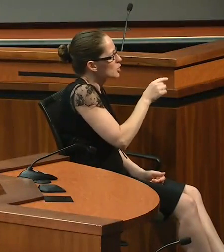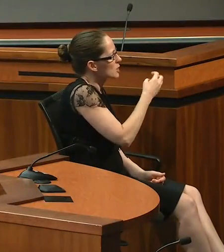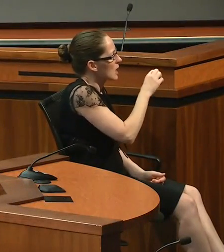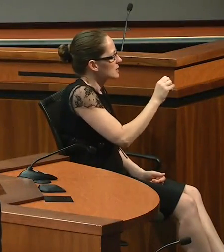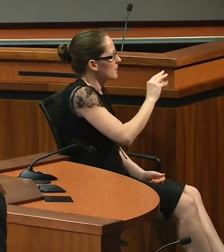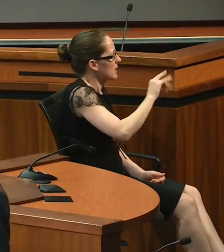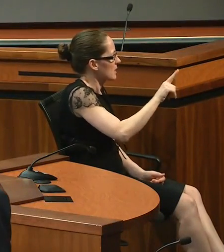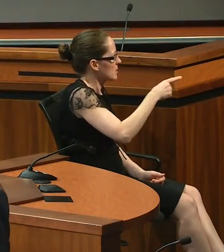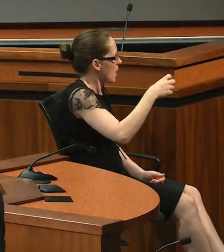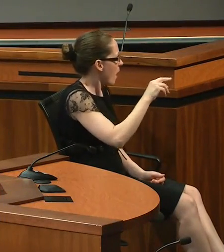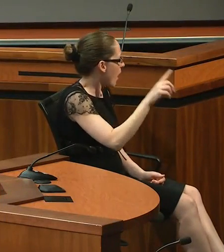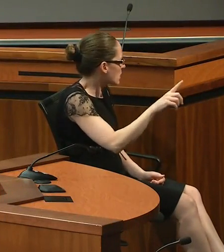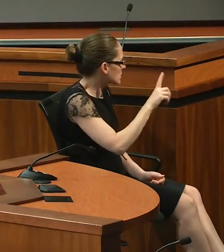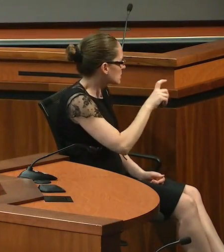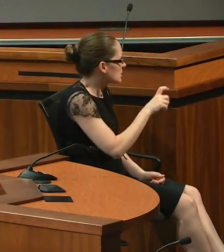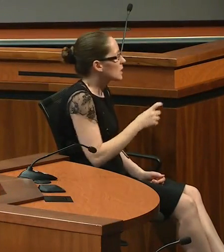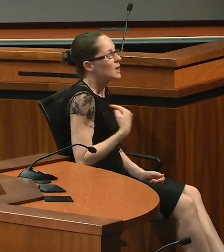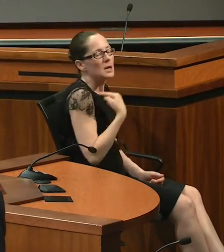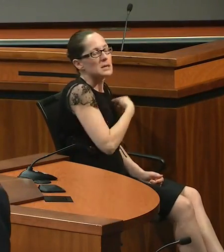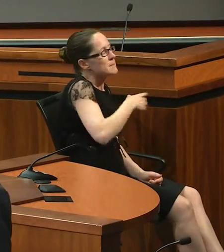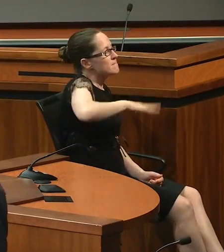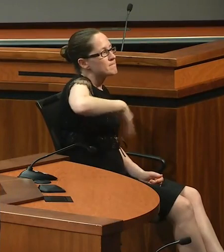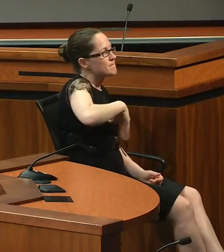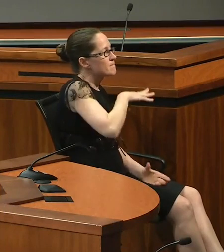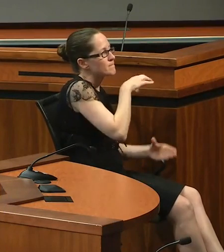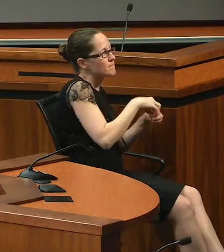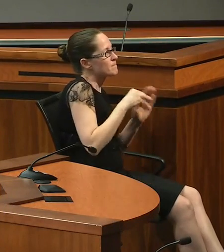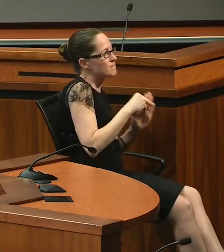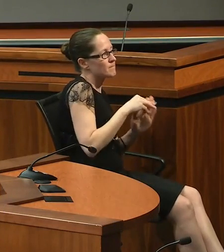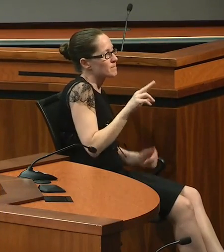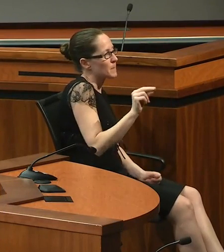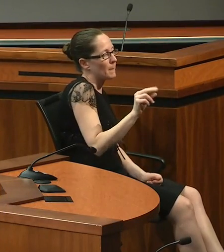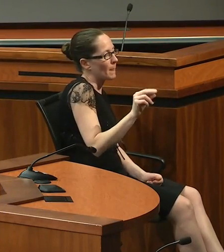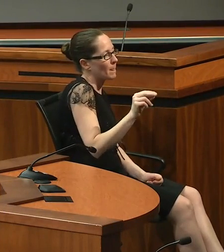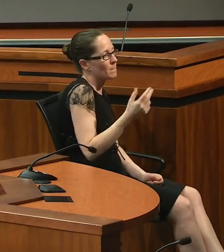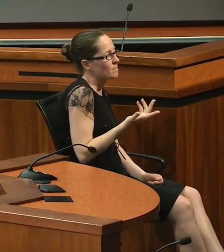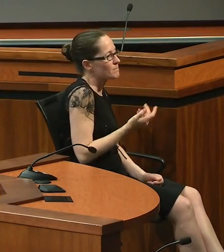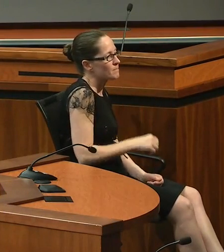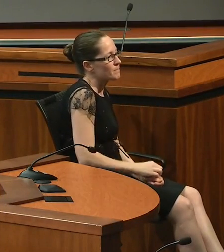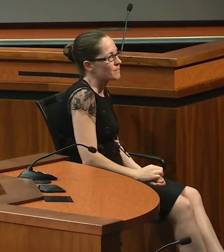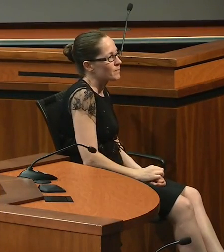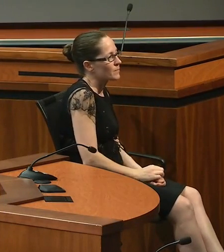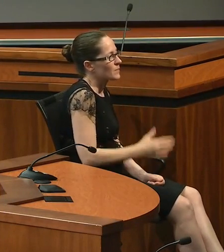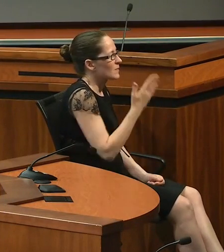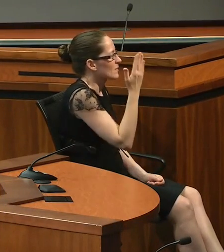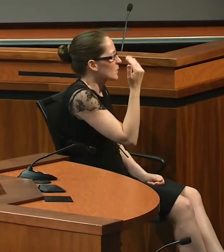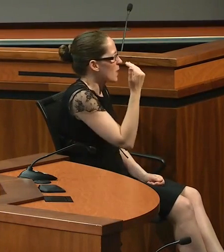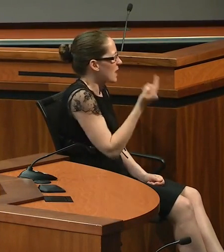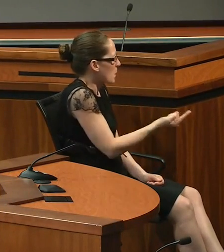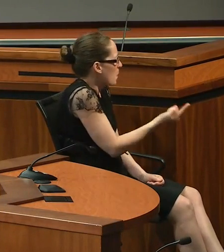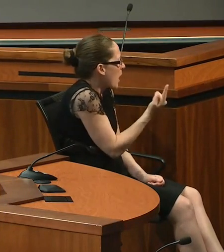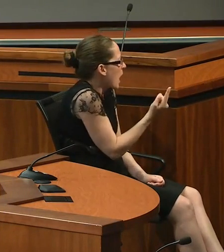Yeah, like how it affected. We didn't include that in the modeling. Okay. Yeah, that was sort of more of a micro scale